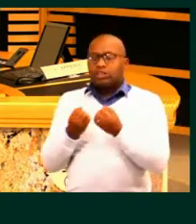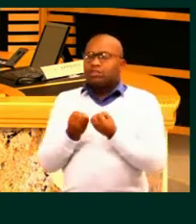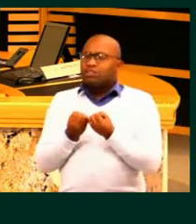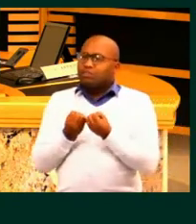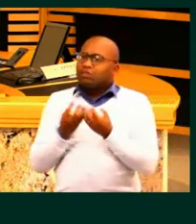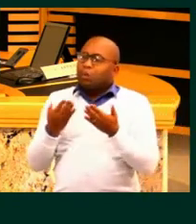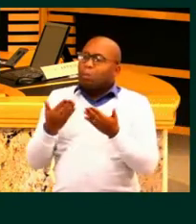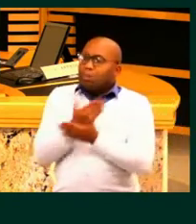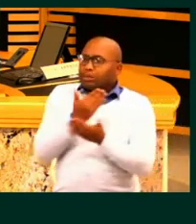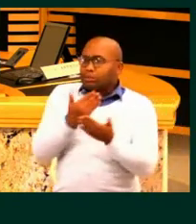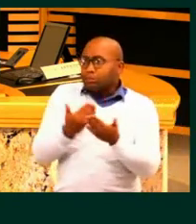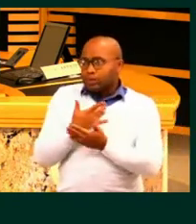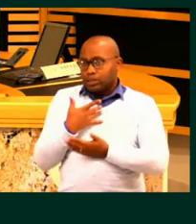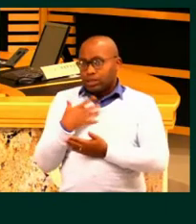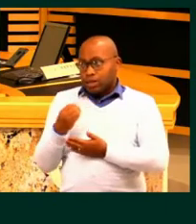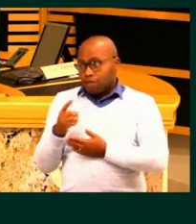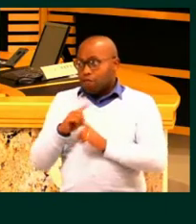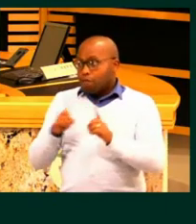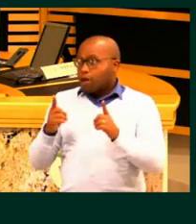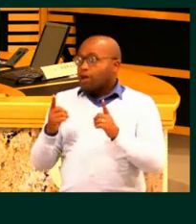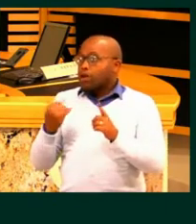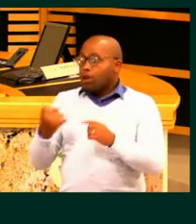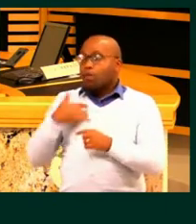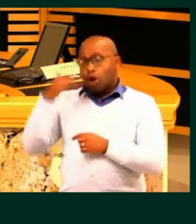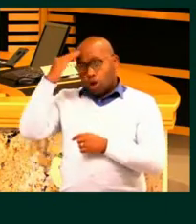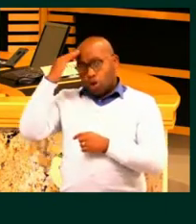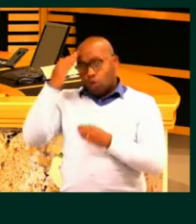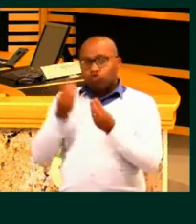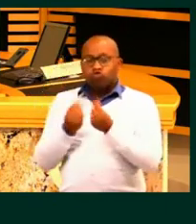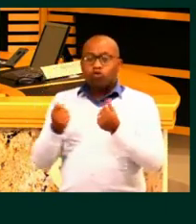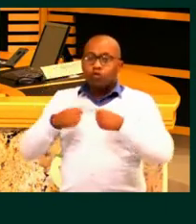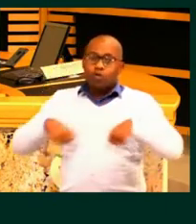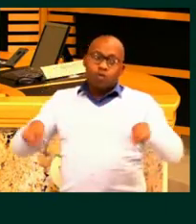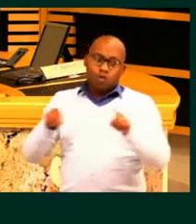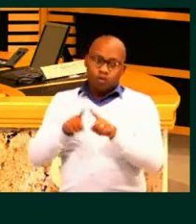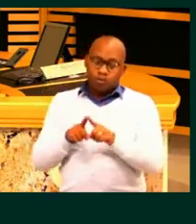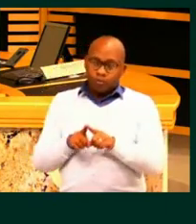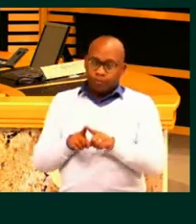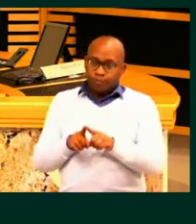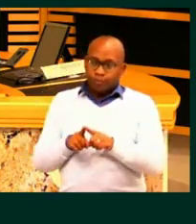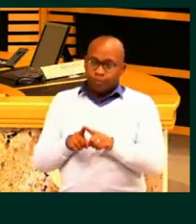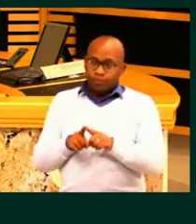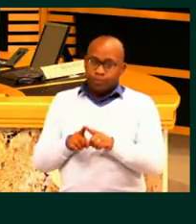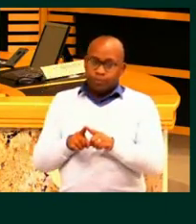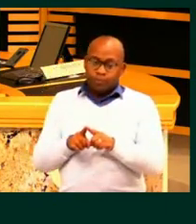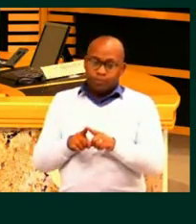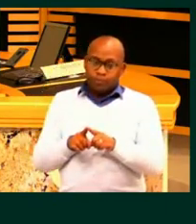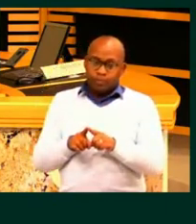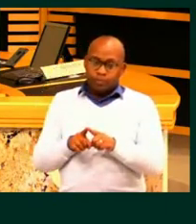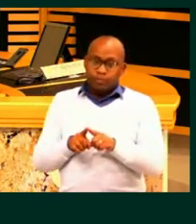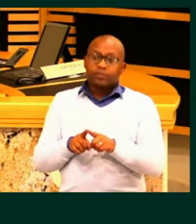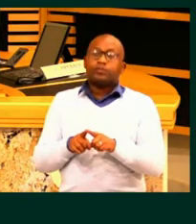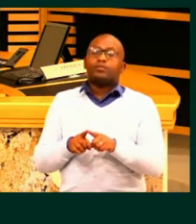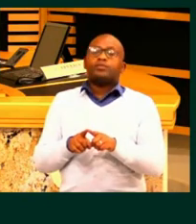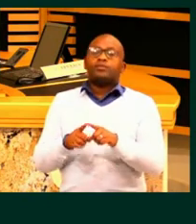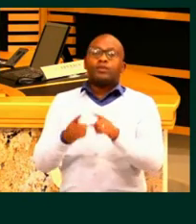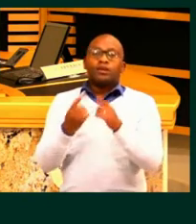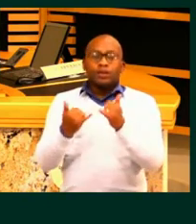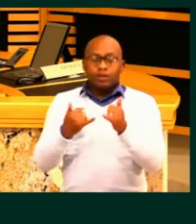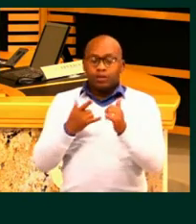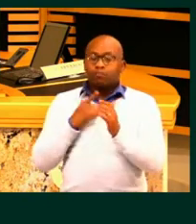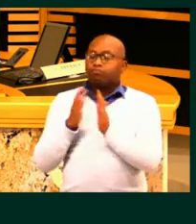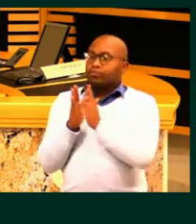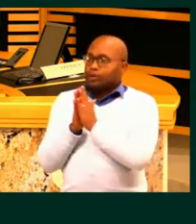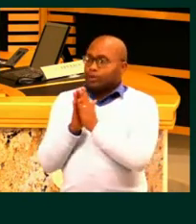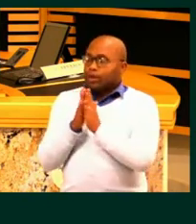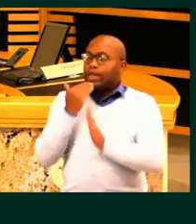were since also resolved and uh there were no referred questions we must command you members of the executive and your plos